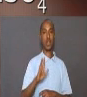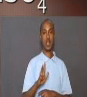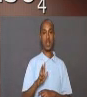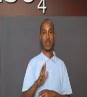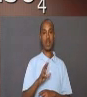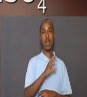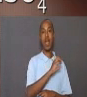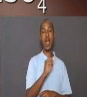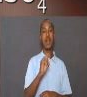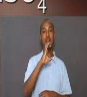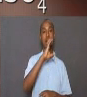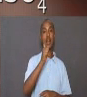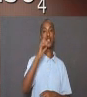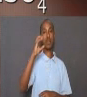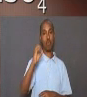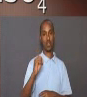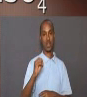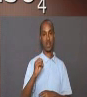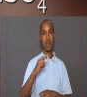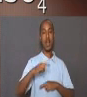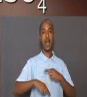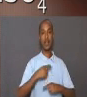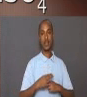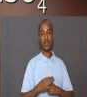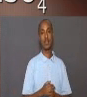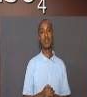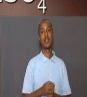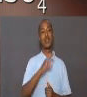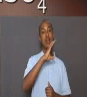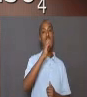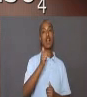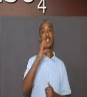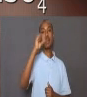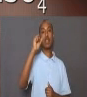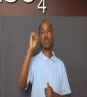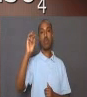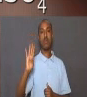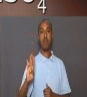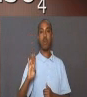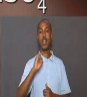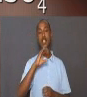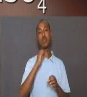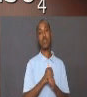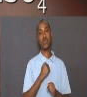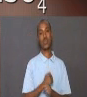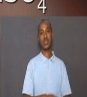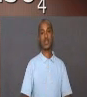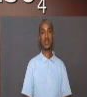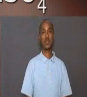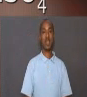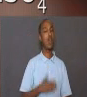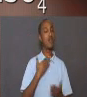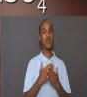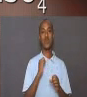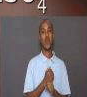sulfur trioxide and calcium oxide react, calcium sulfate is